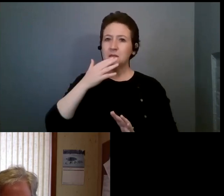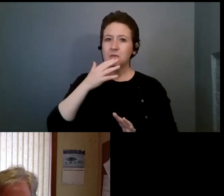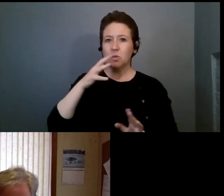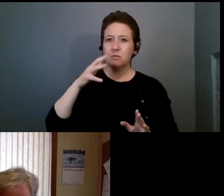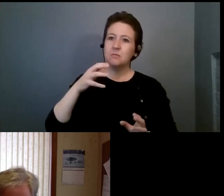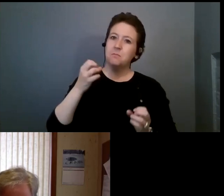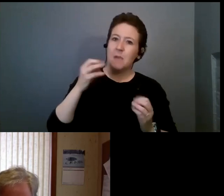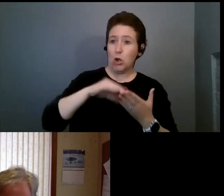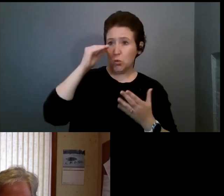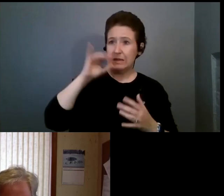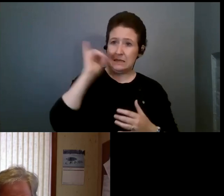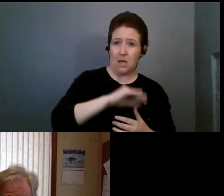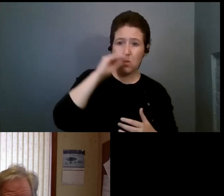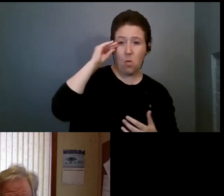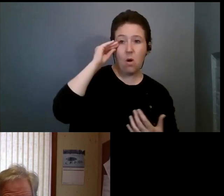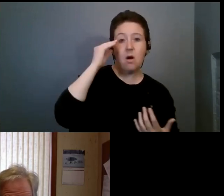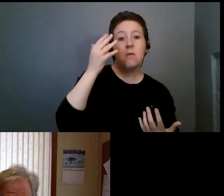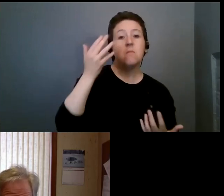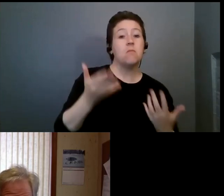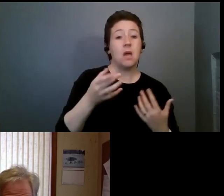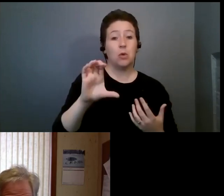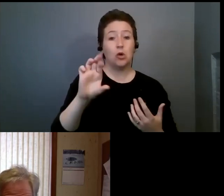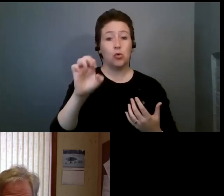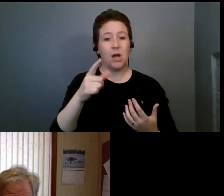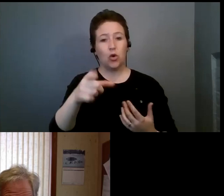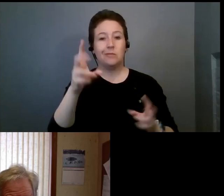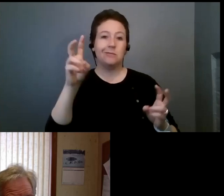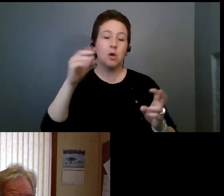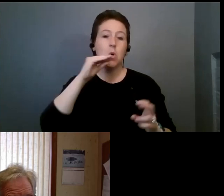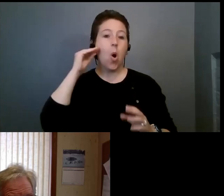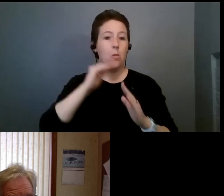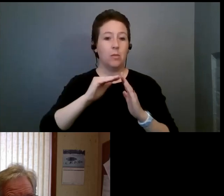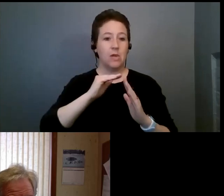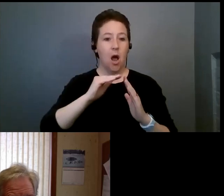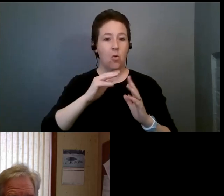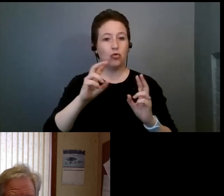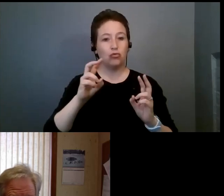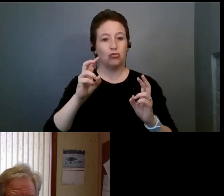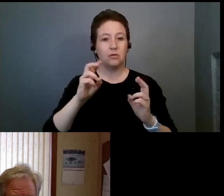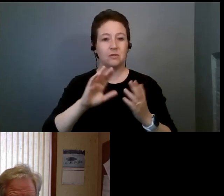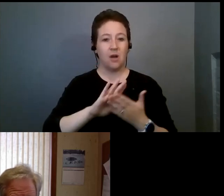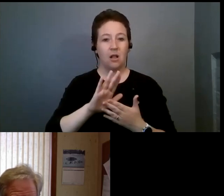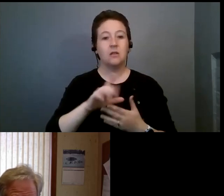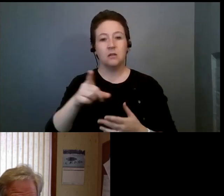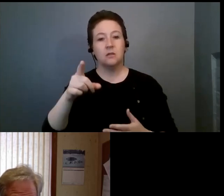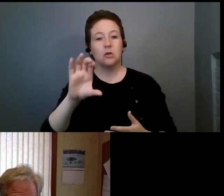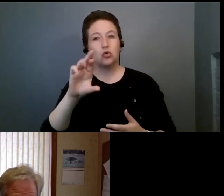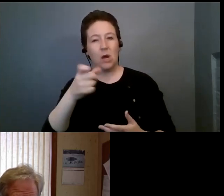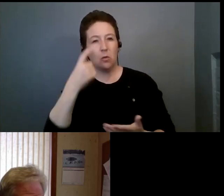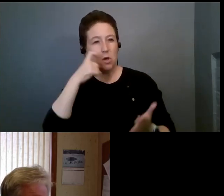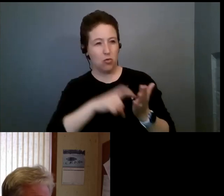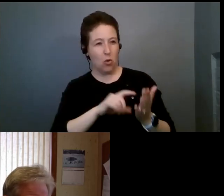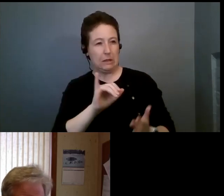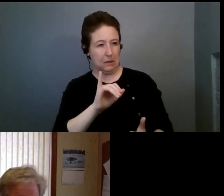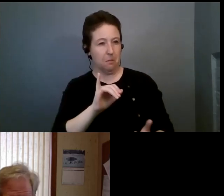maybe Craig, your classes are, you're also a hometown for pretty close, we certainly have seen that, Chancellor